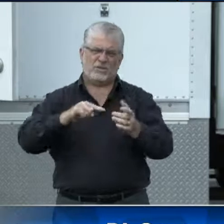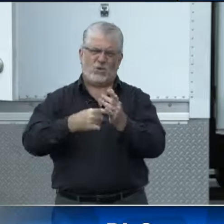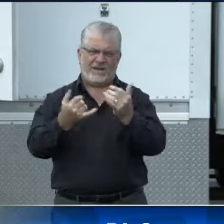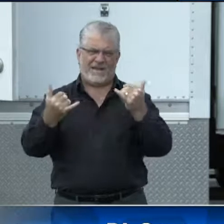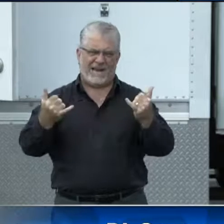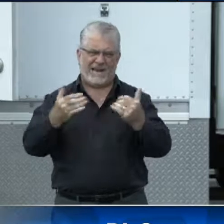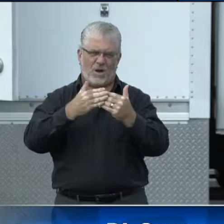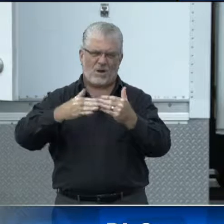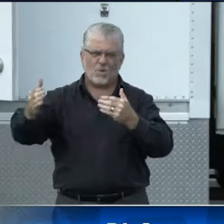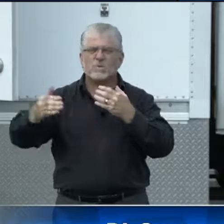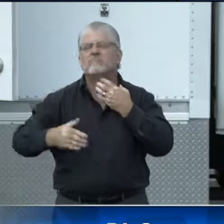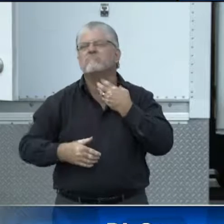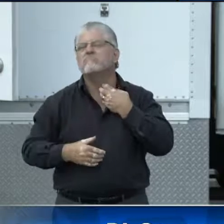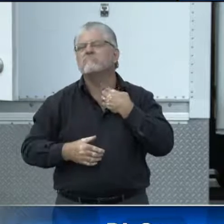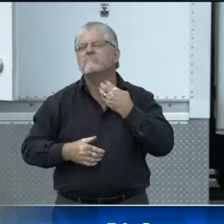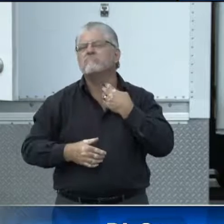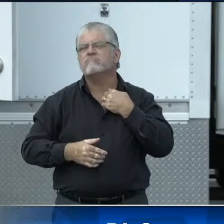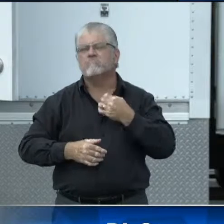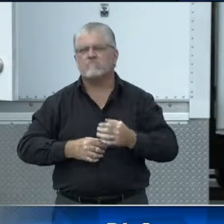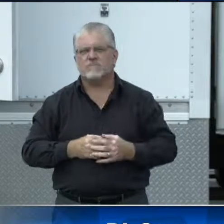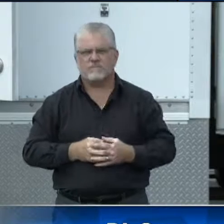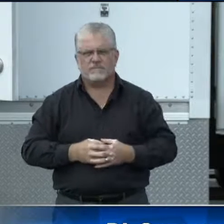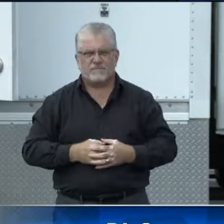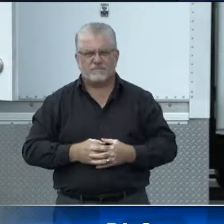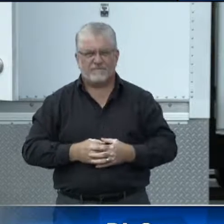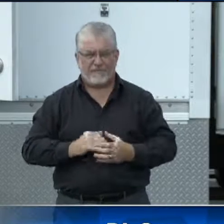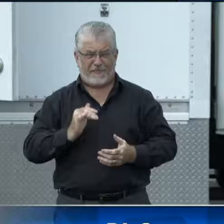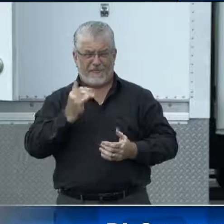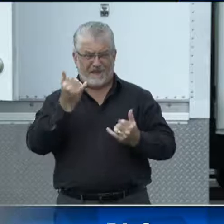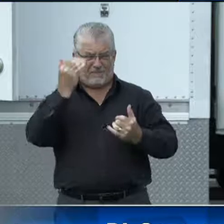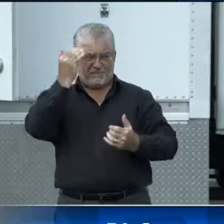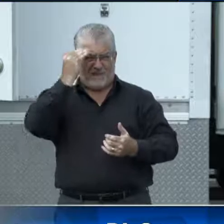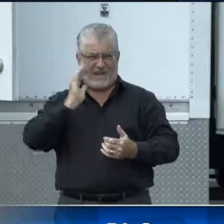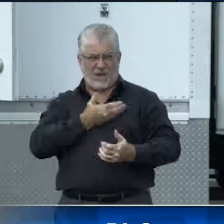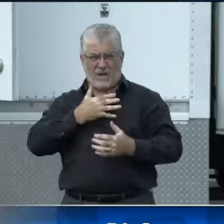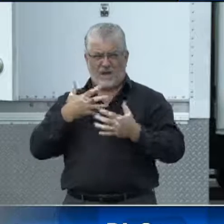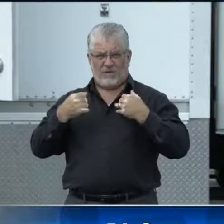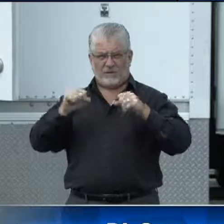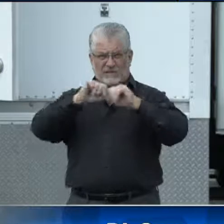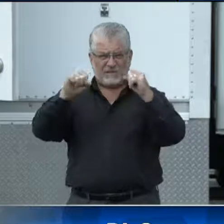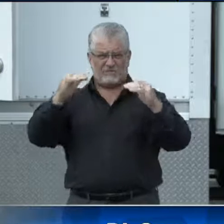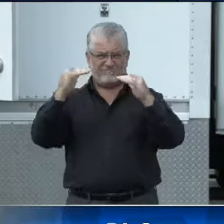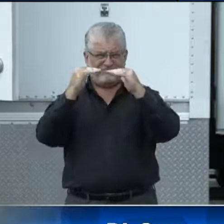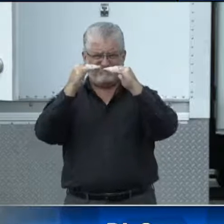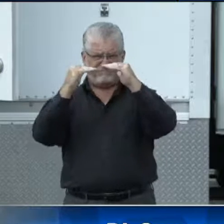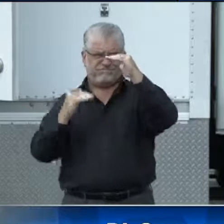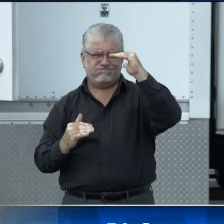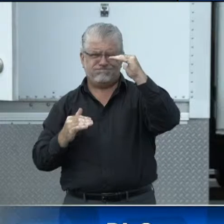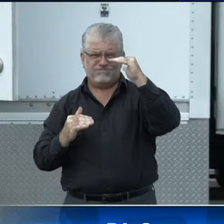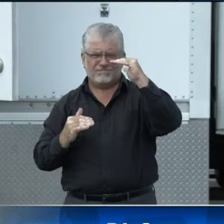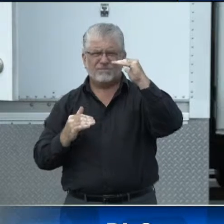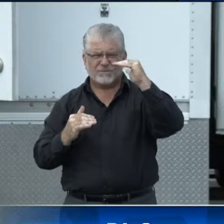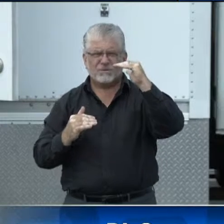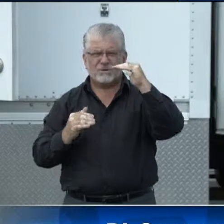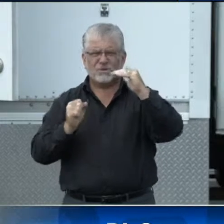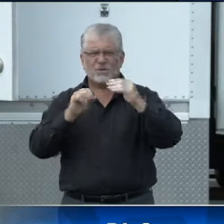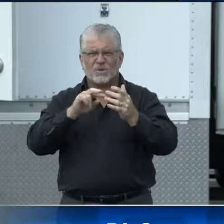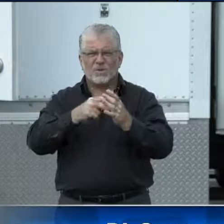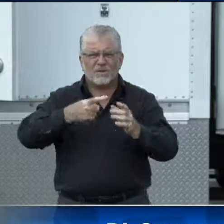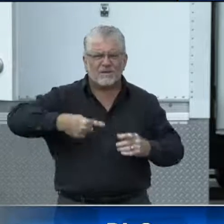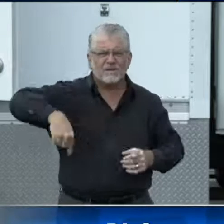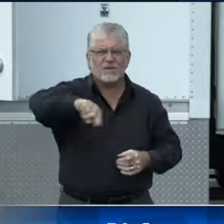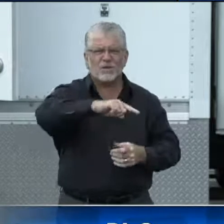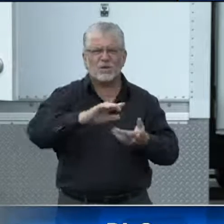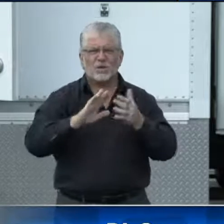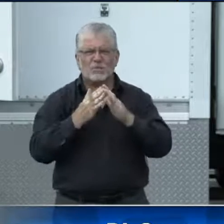healthcare inequality and reach our vulnerable and underserved communities, we need to meet them where they are.